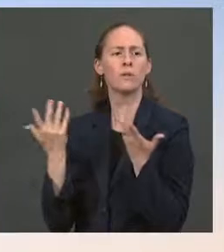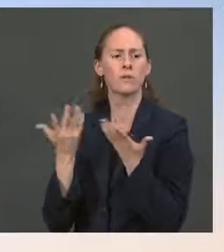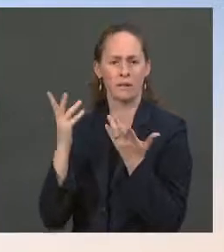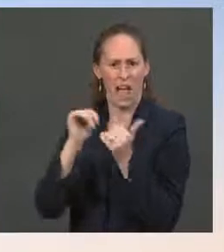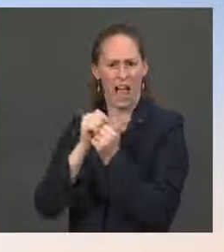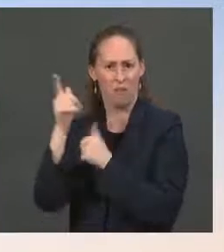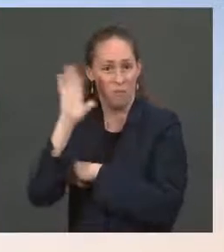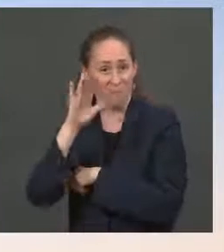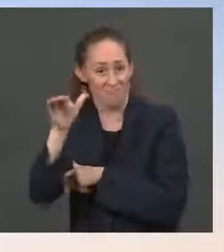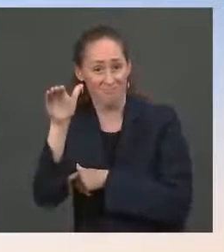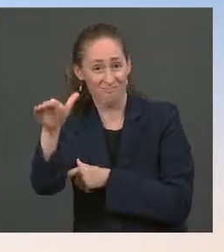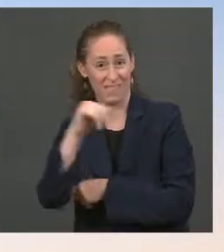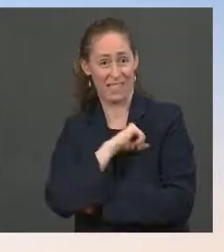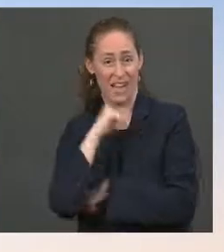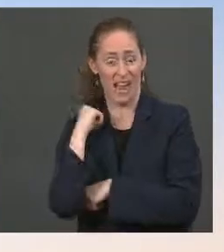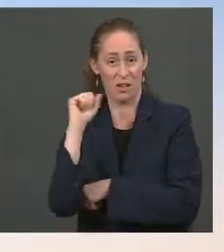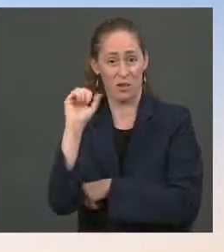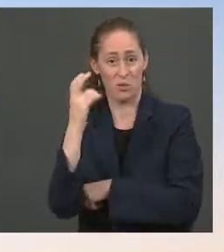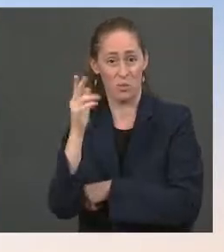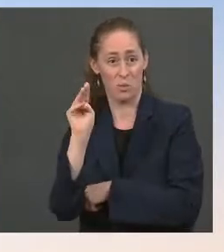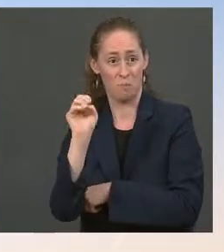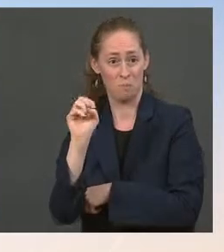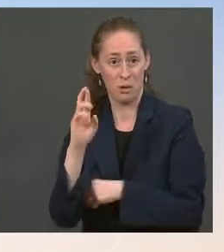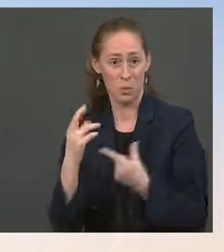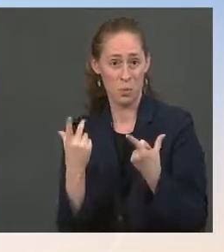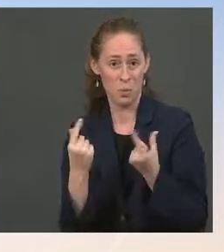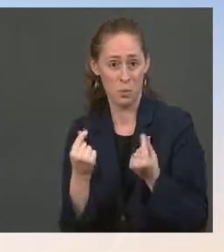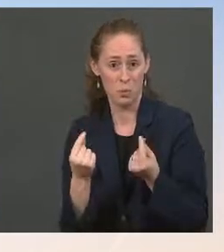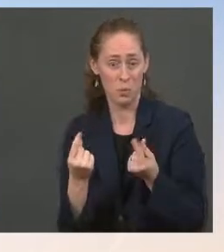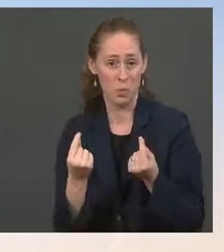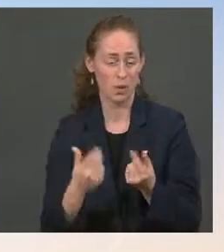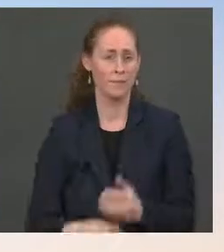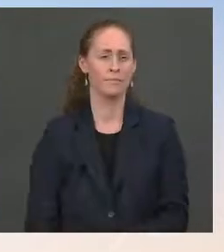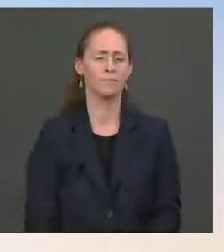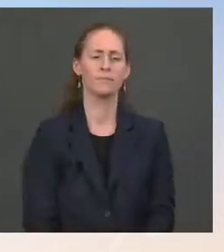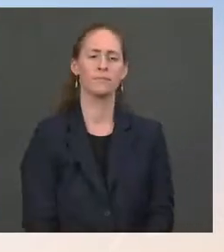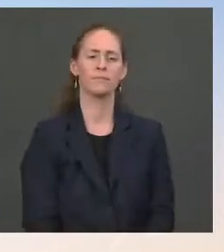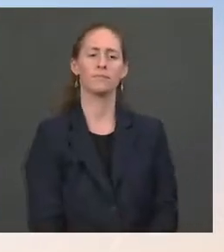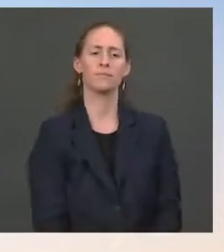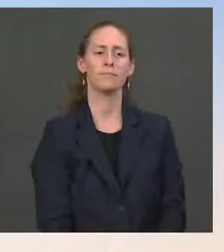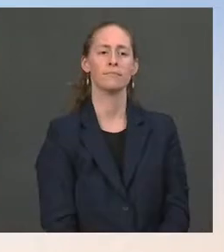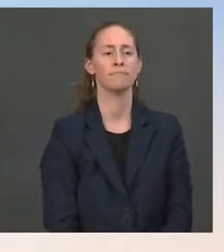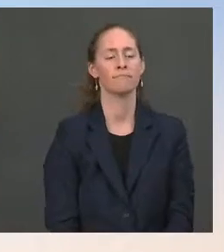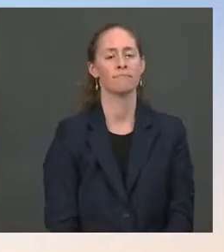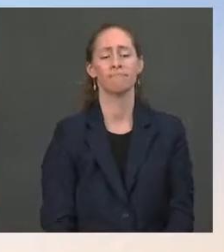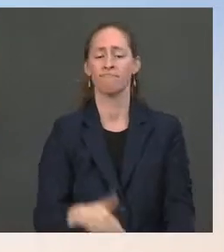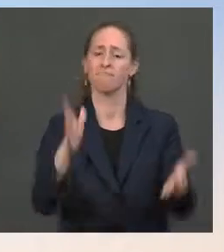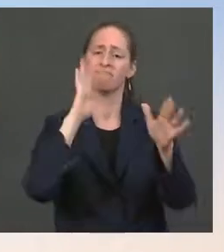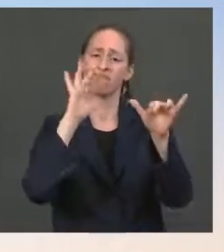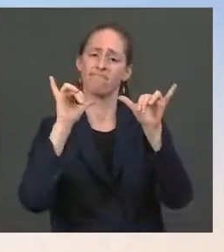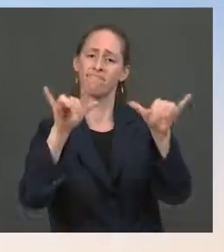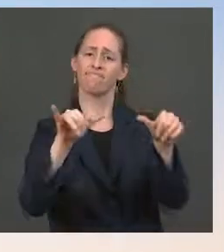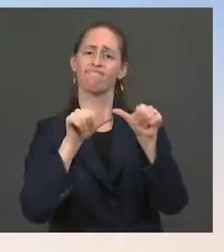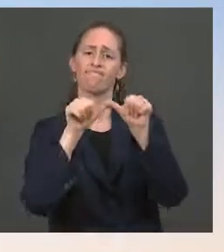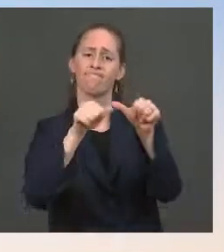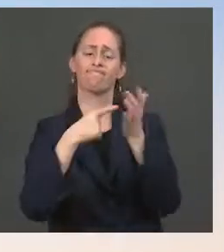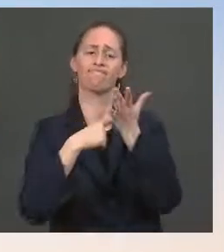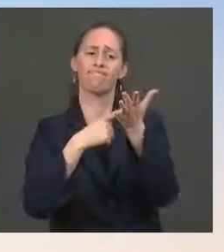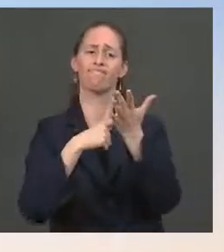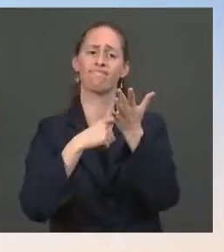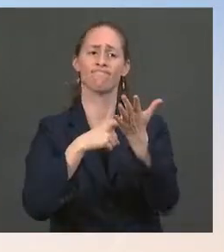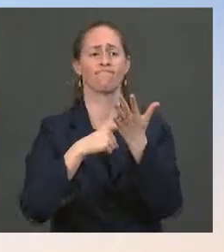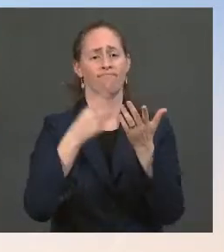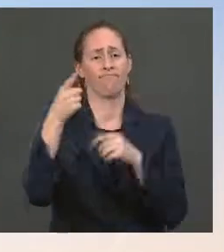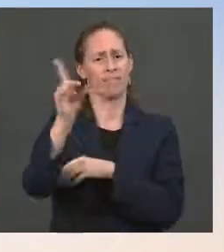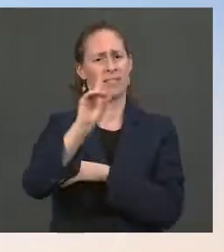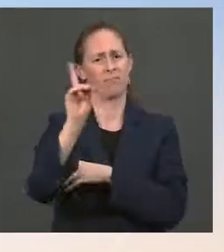toward that deadline? Well, when we keep ticking, we'll keep having a discussion about that. Obviously, the Democrats have expressed